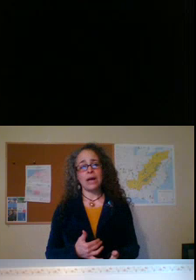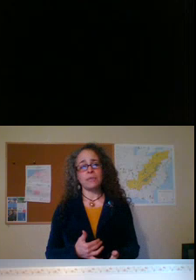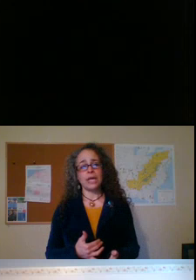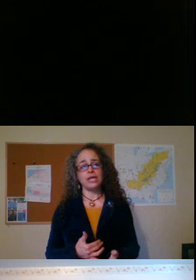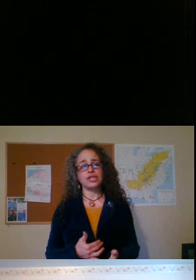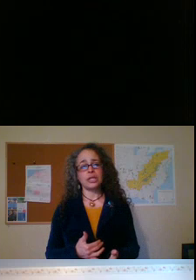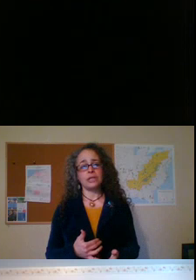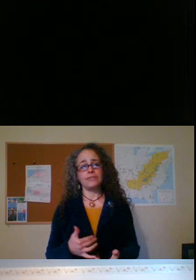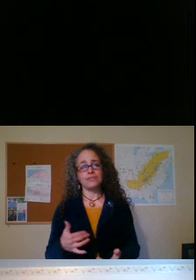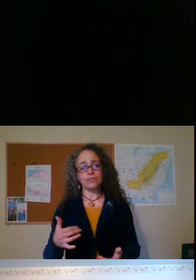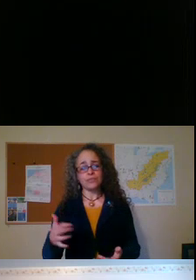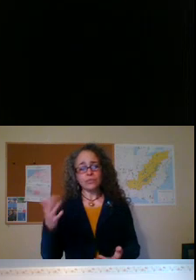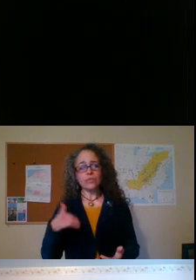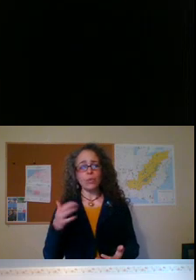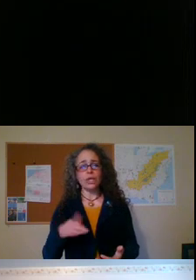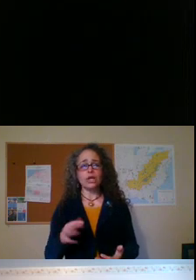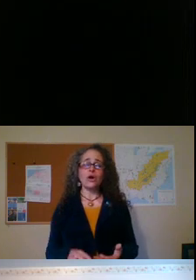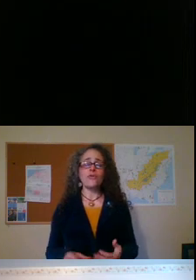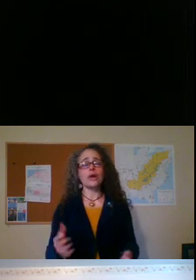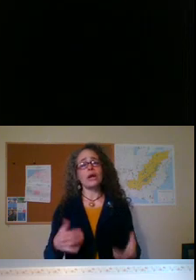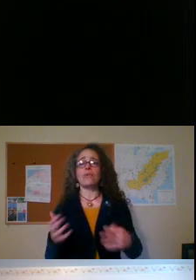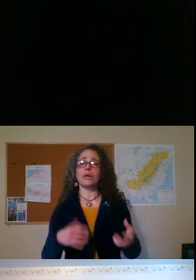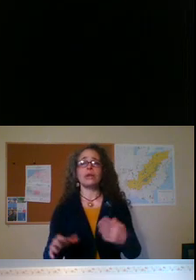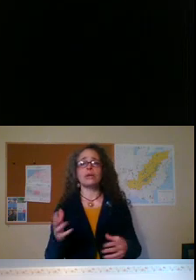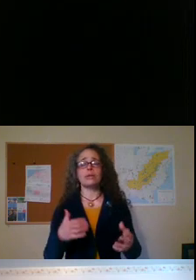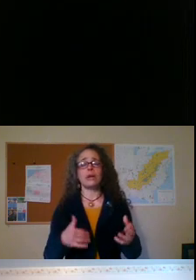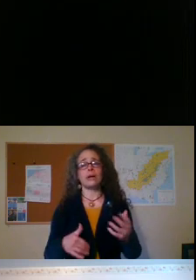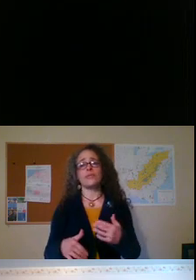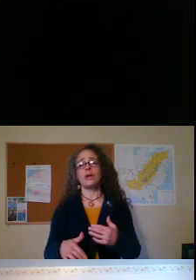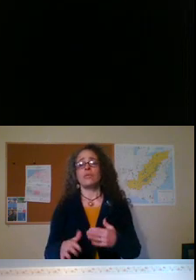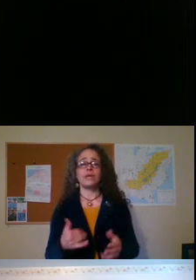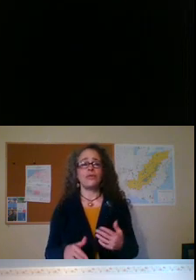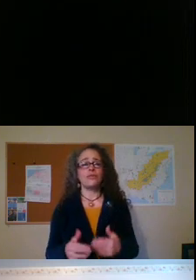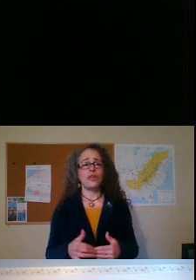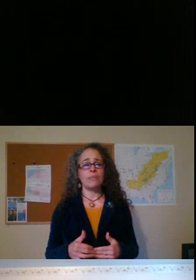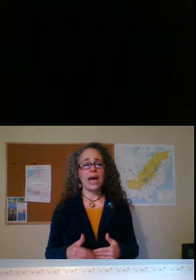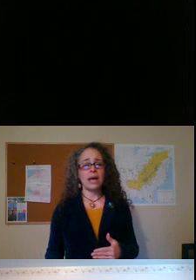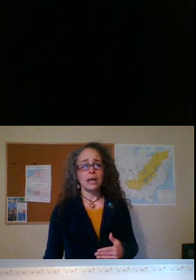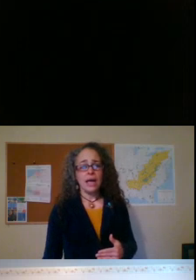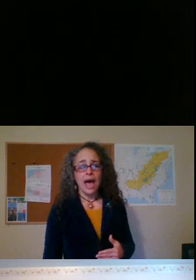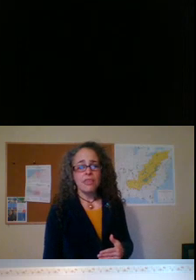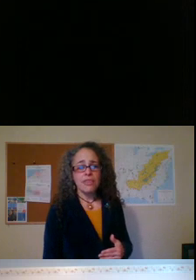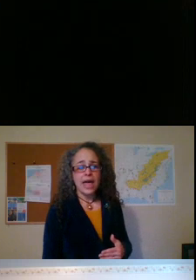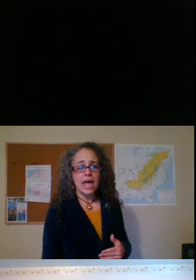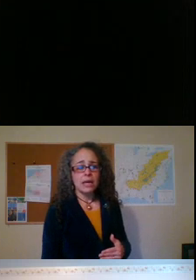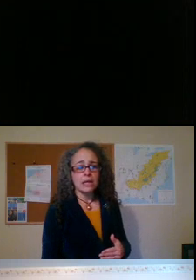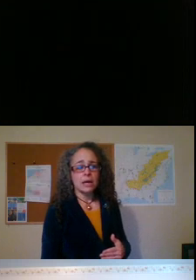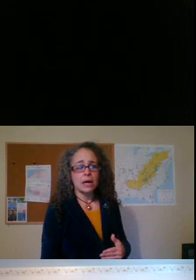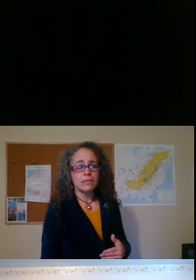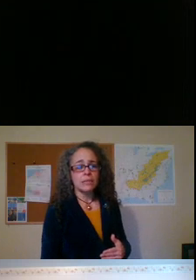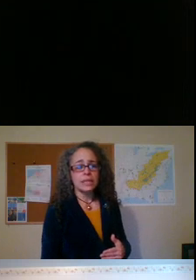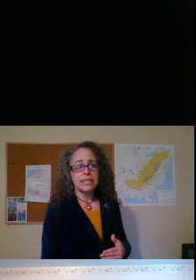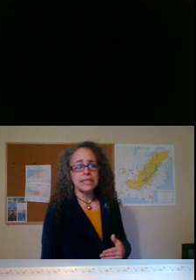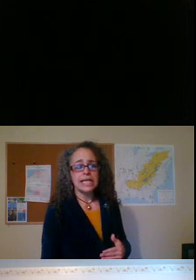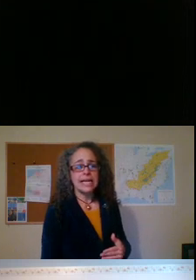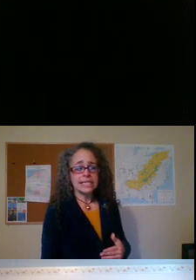your pre-application, we'll look over it, we'll give you feedback, and then